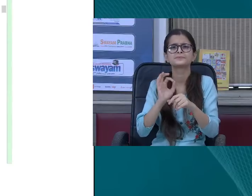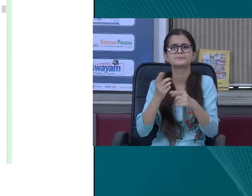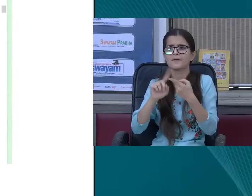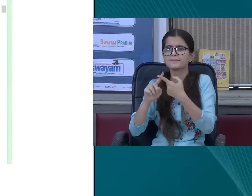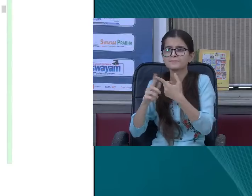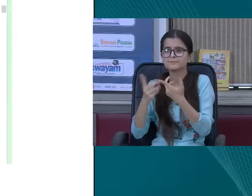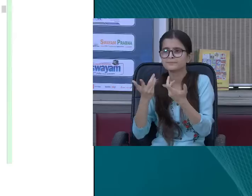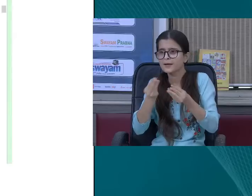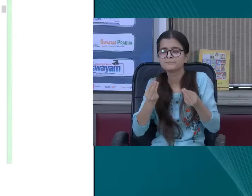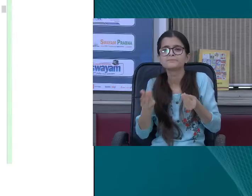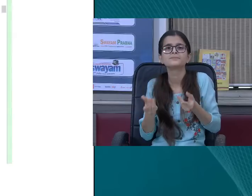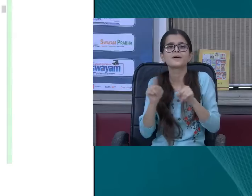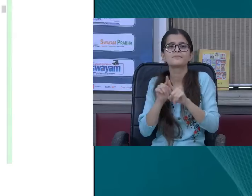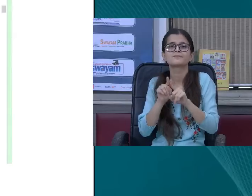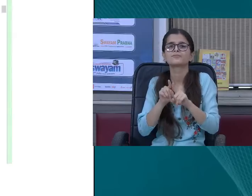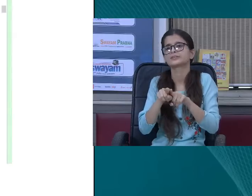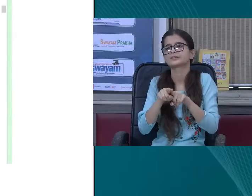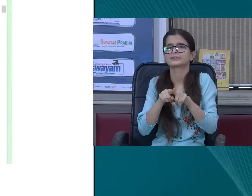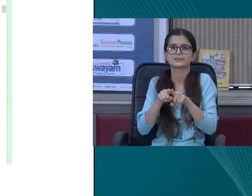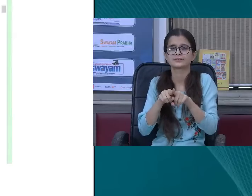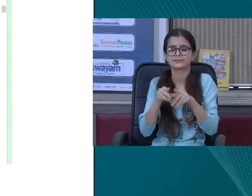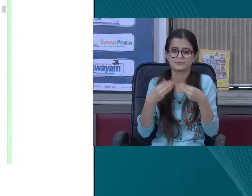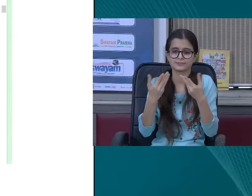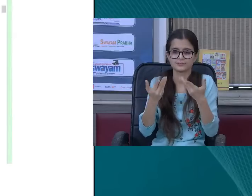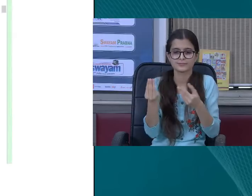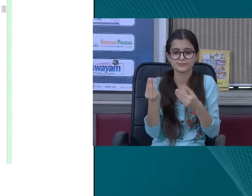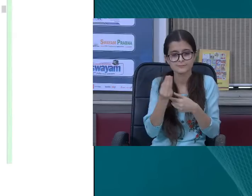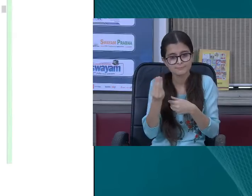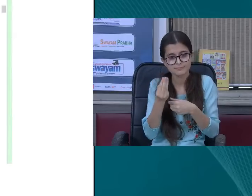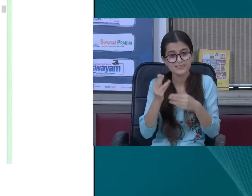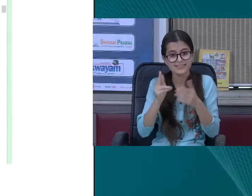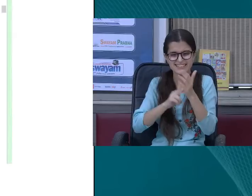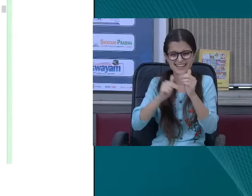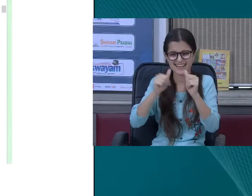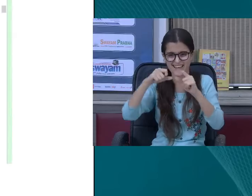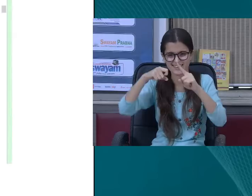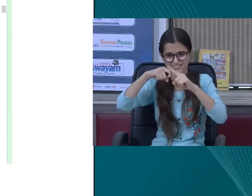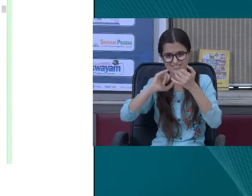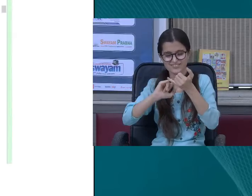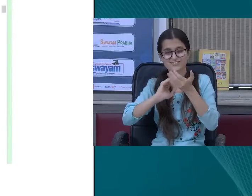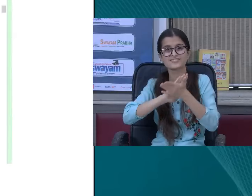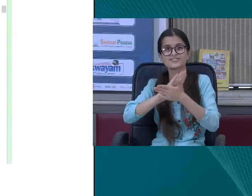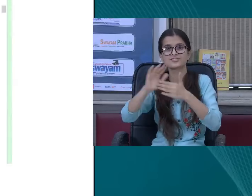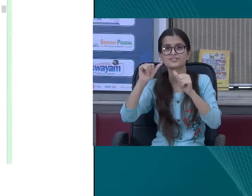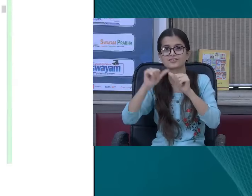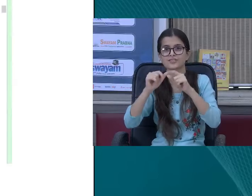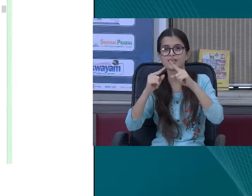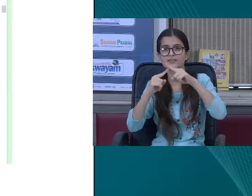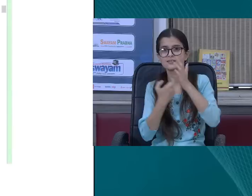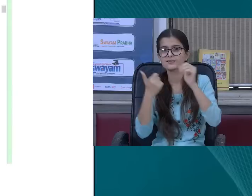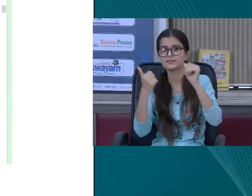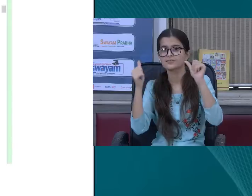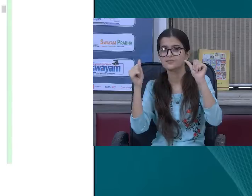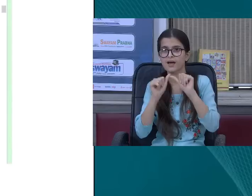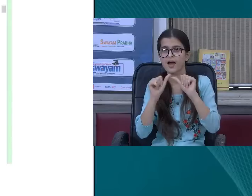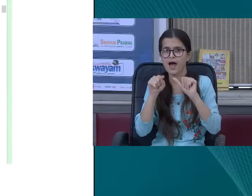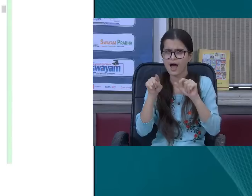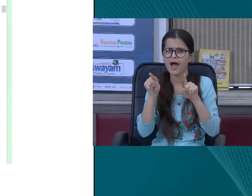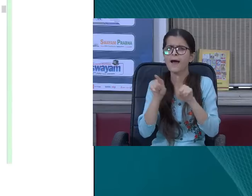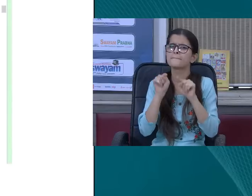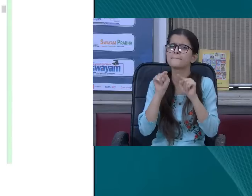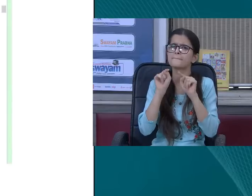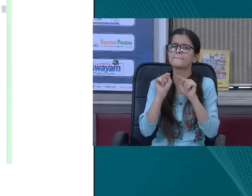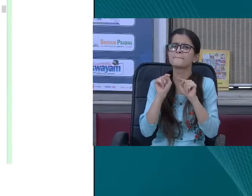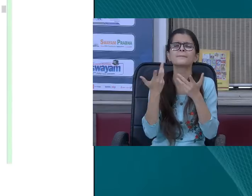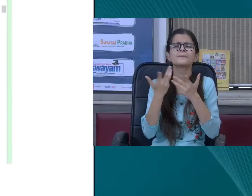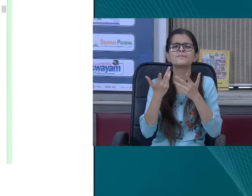say stress, what are the sounds that are there? Or nakshatra. When I say what are the sounds, that is the phonemes that are there.